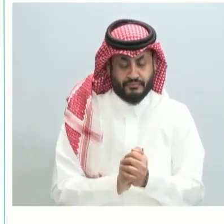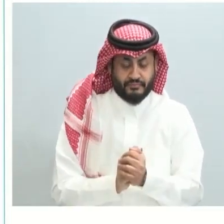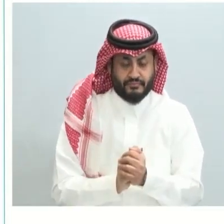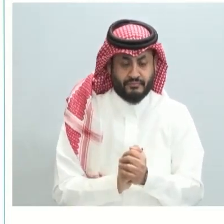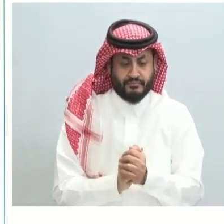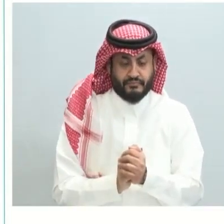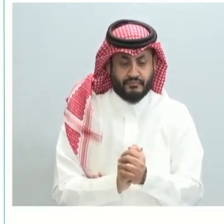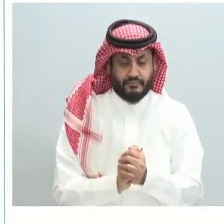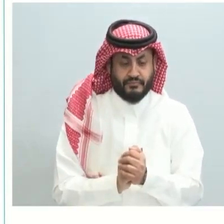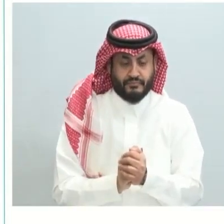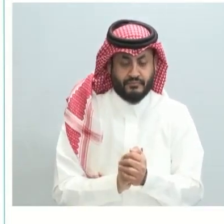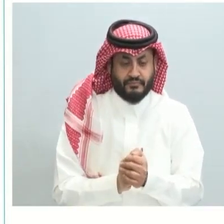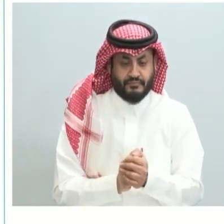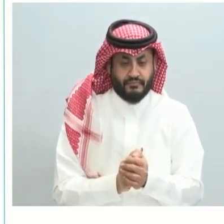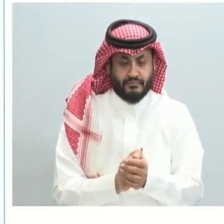spider,